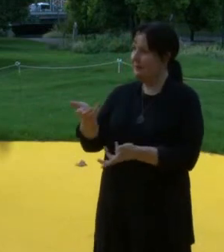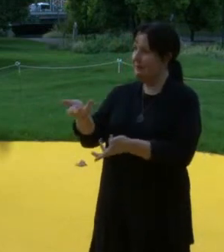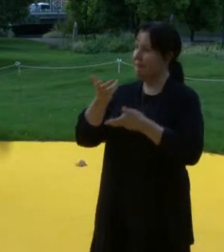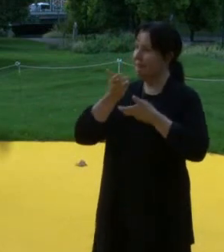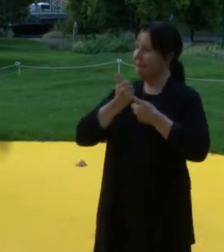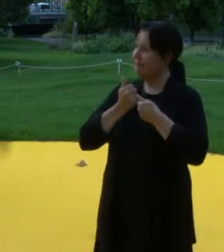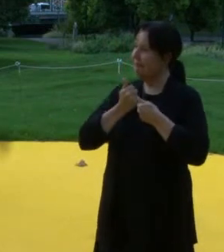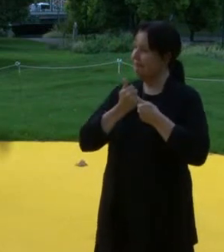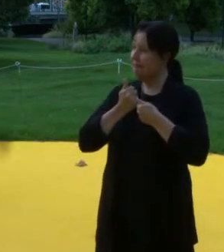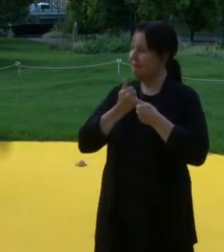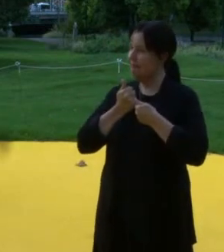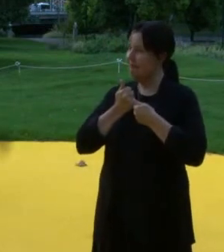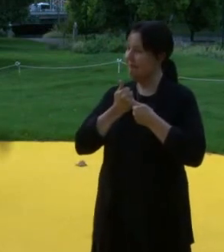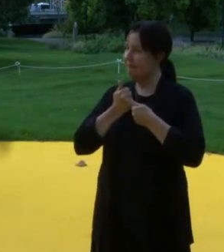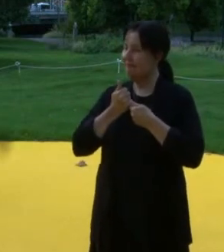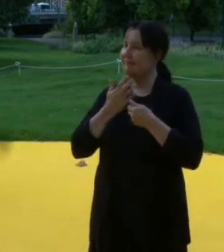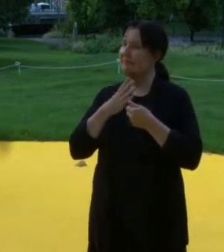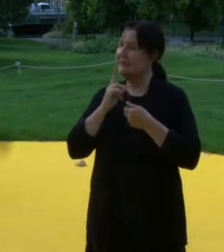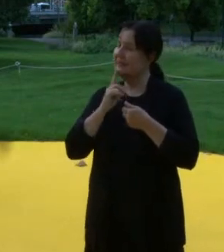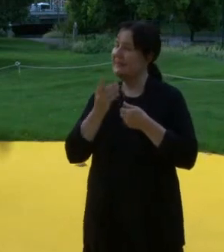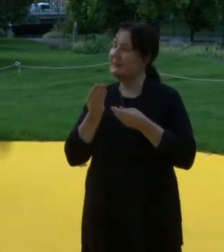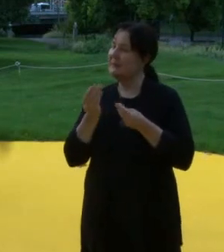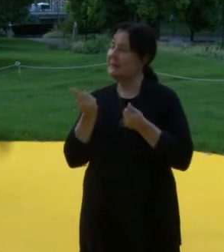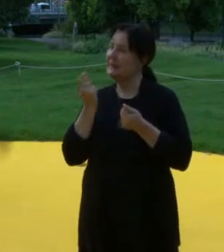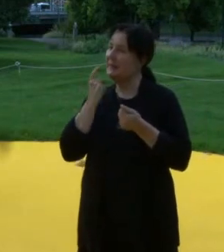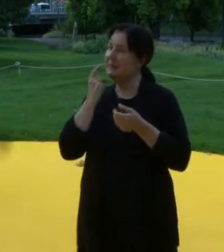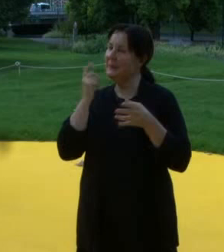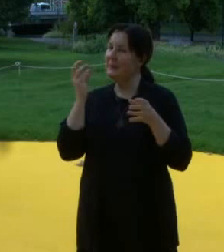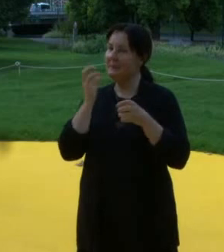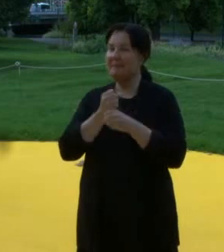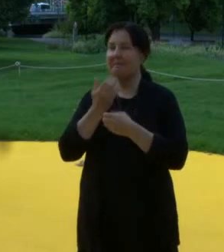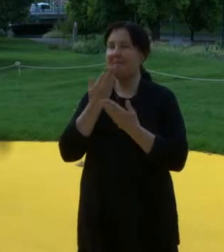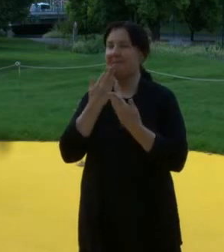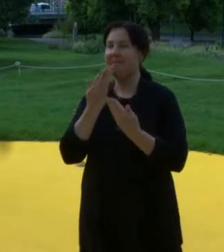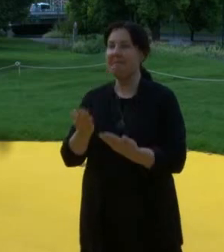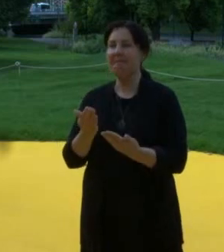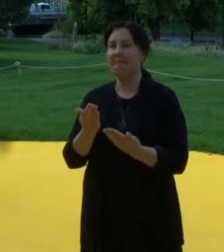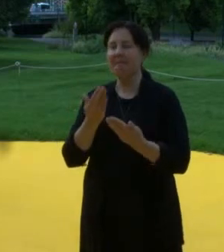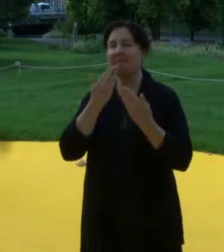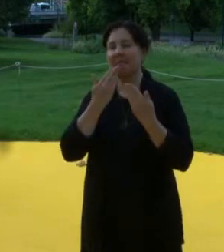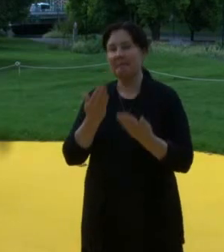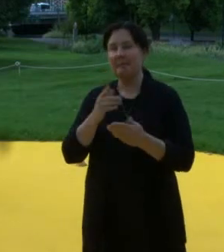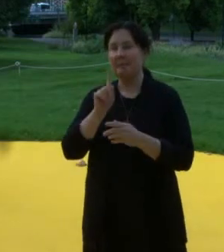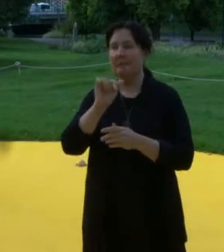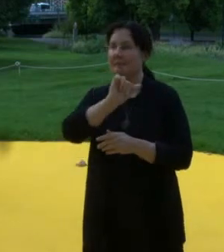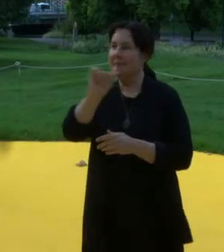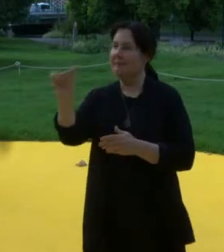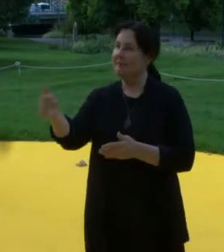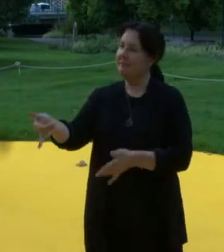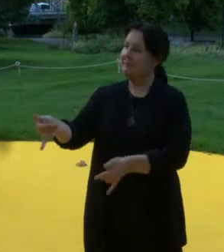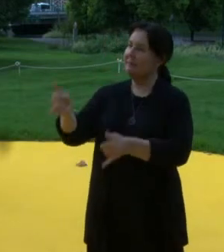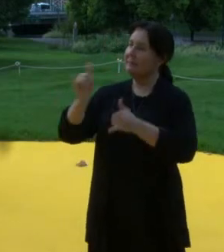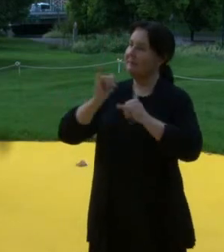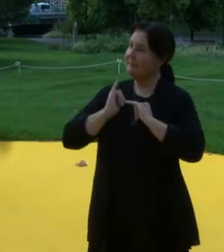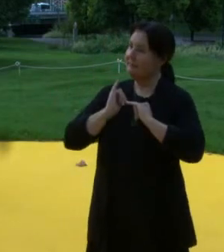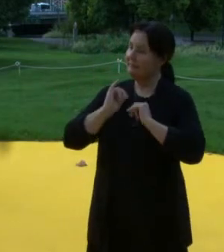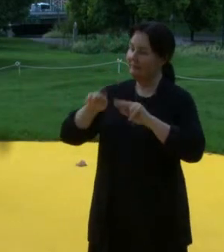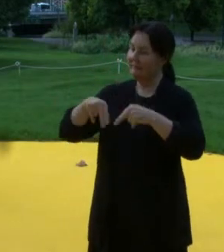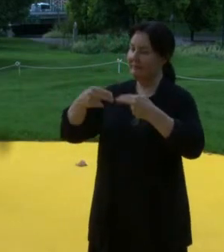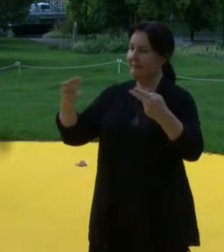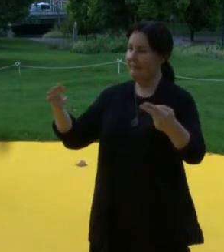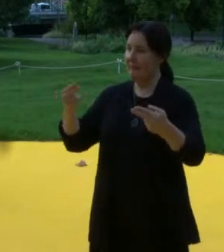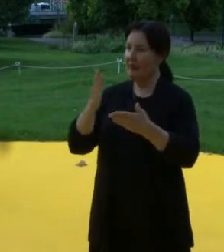way of saying something quite simple, and that is thank you. Thank you for what you give us and the effort that